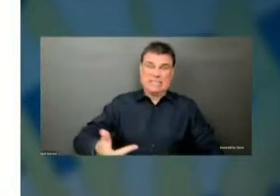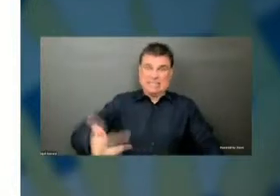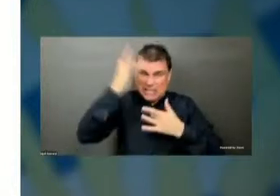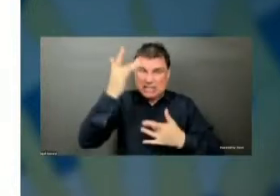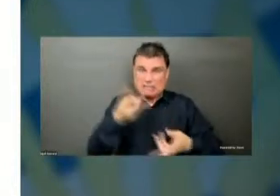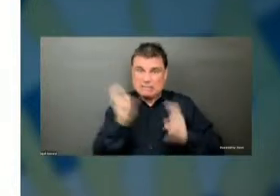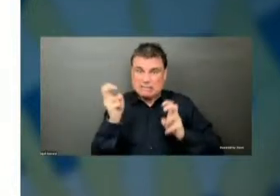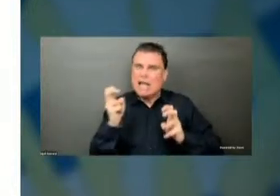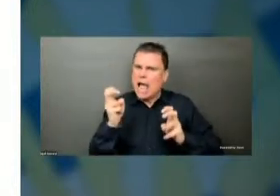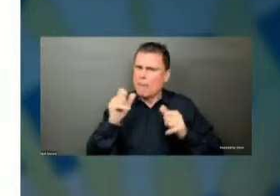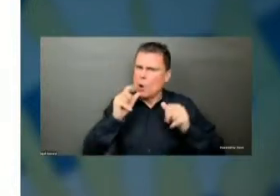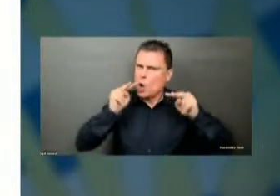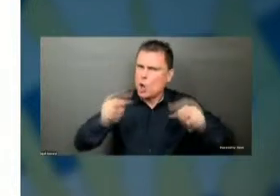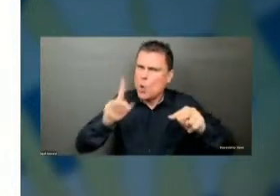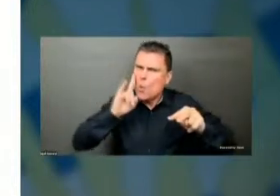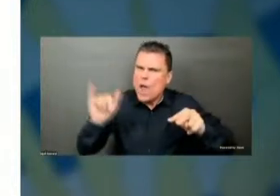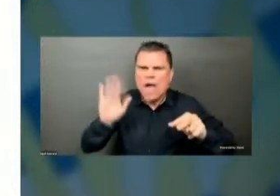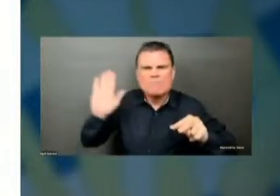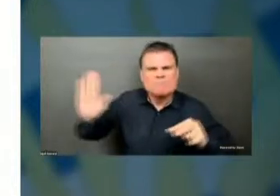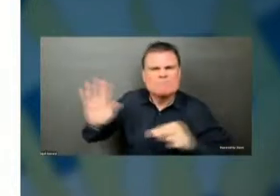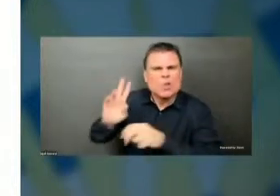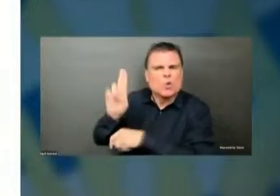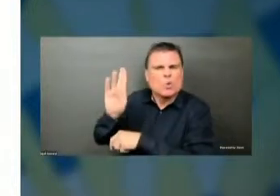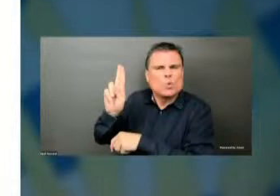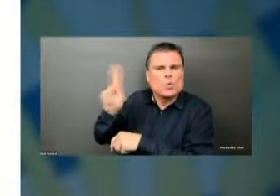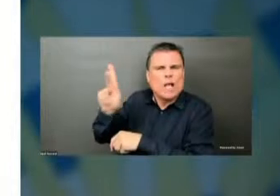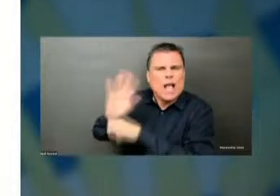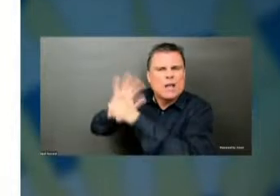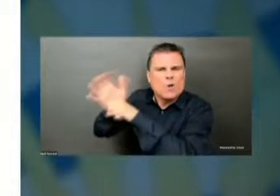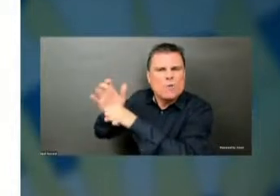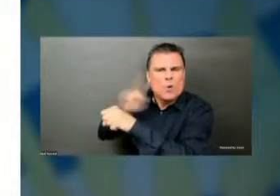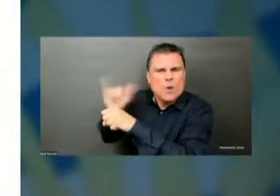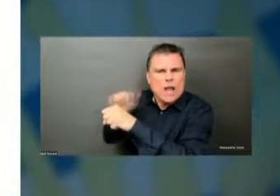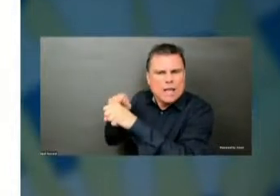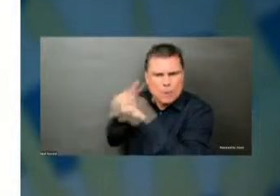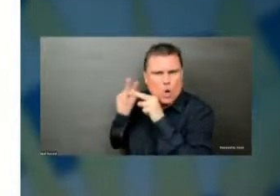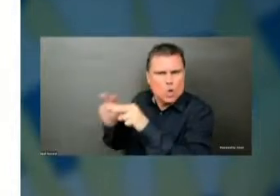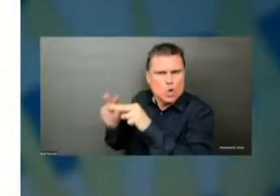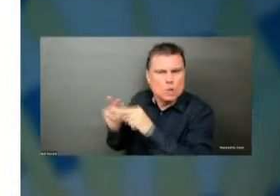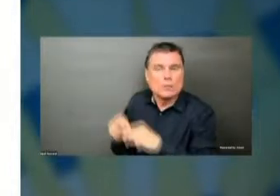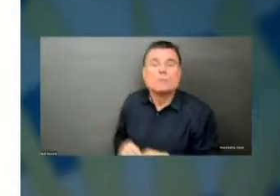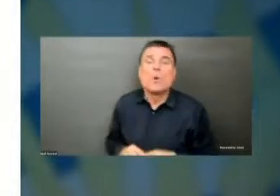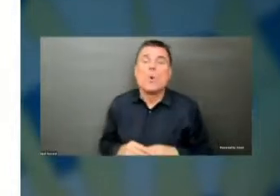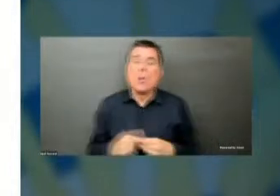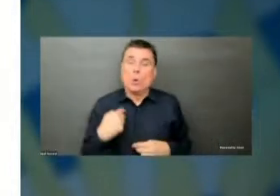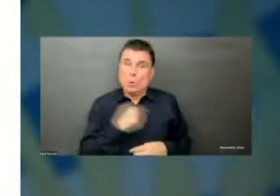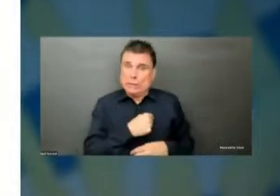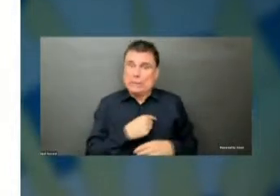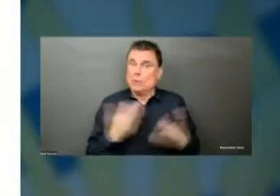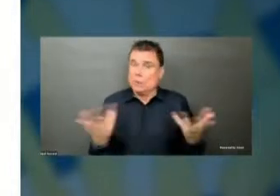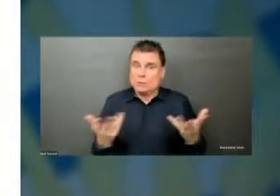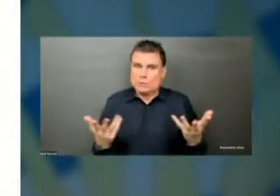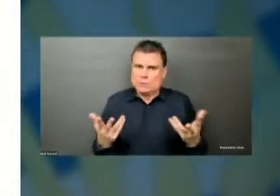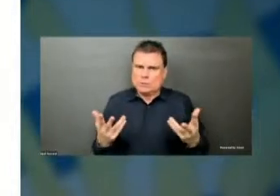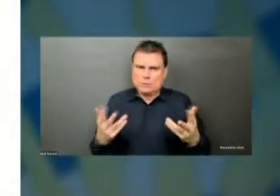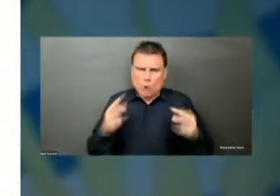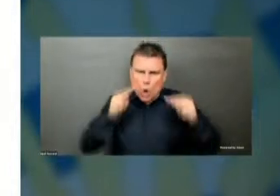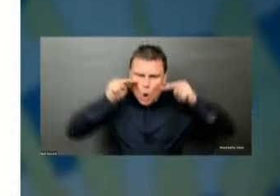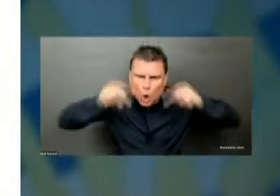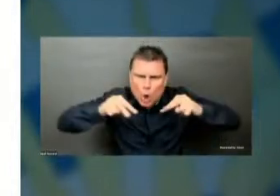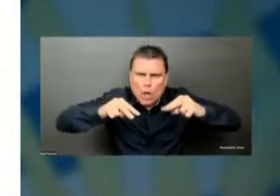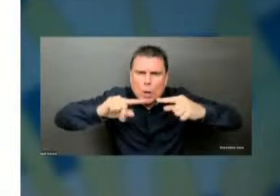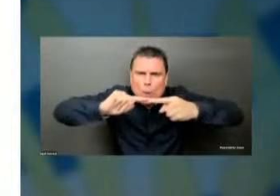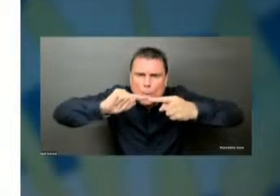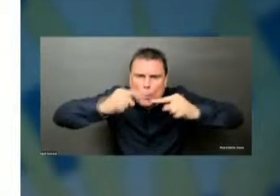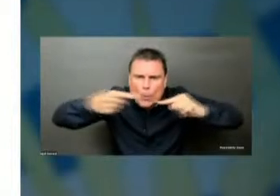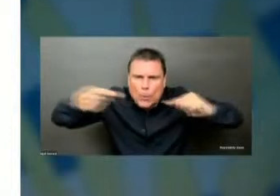In BC, we have been using whole genome sequencing, so that's doing the sequence of the about 30,000 base pairs molecules that